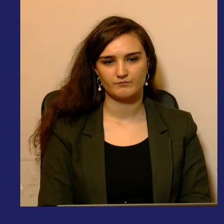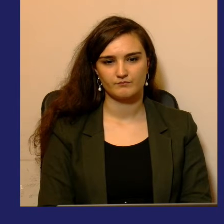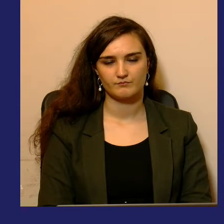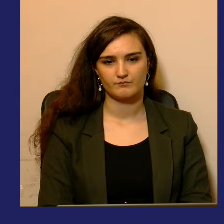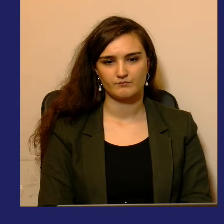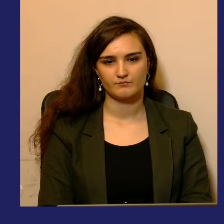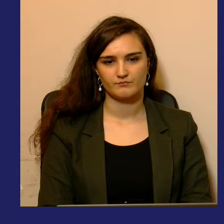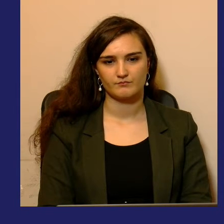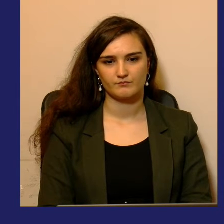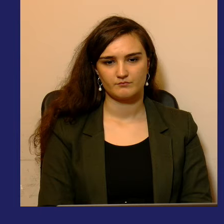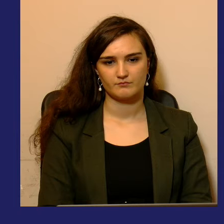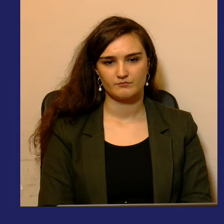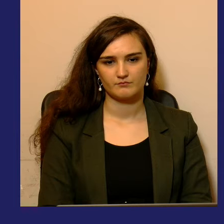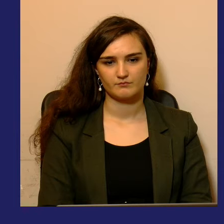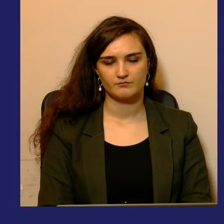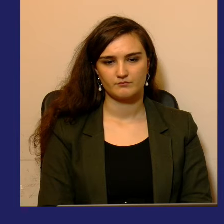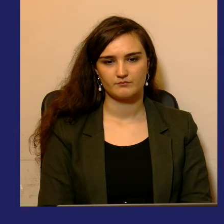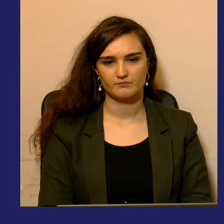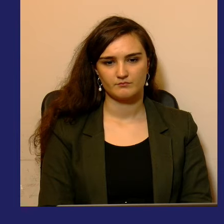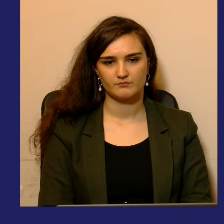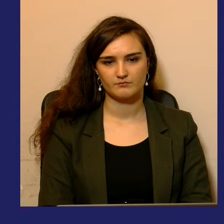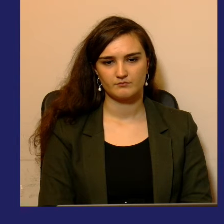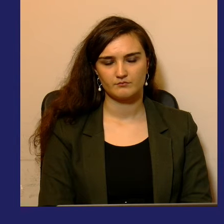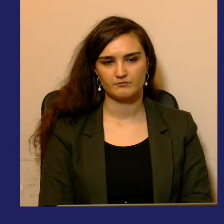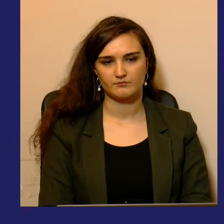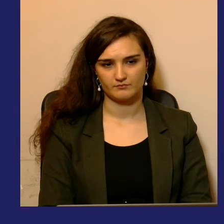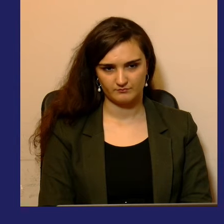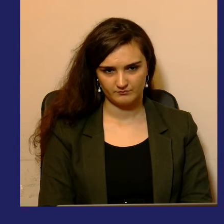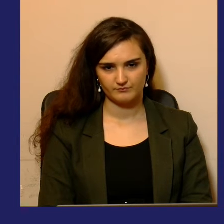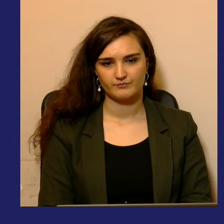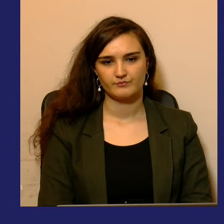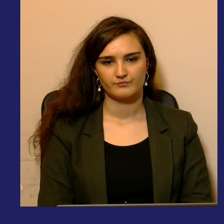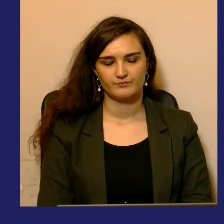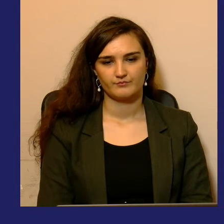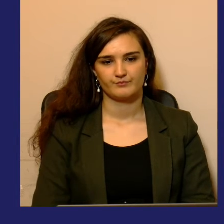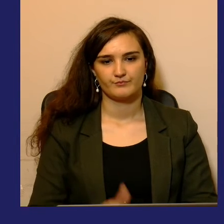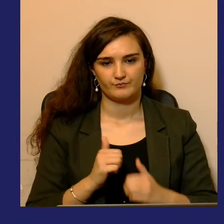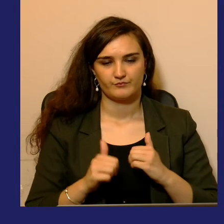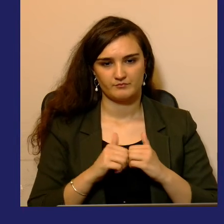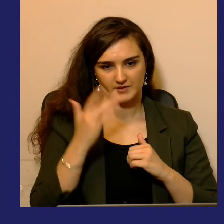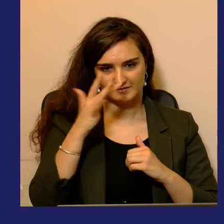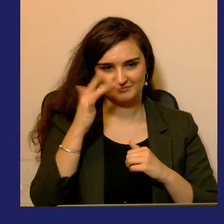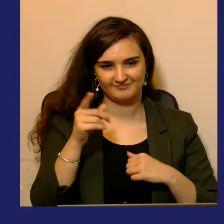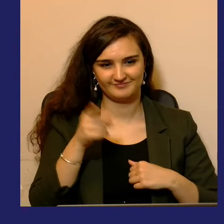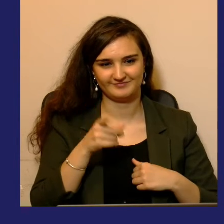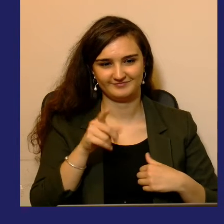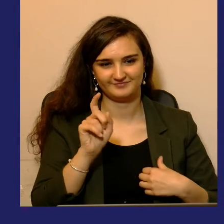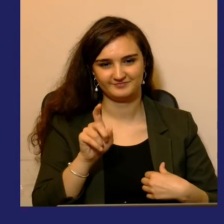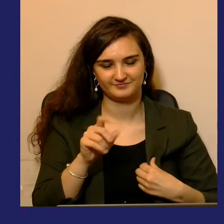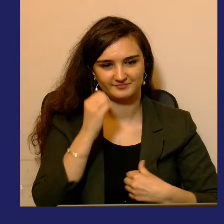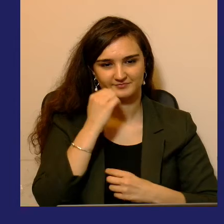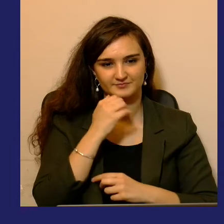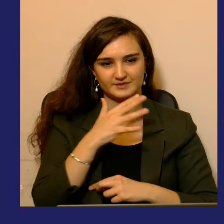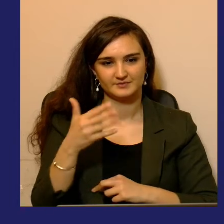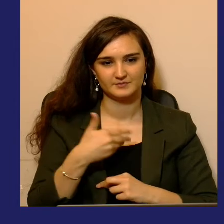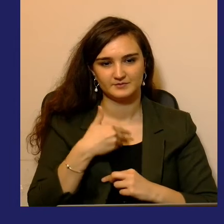Yes, as always, I forgot to unmute myself. Thank you so much for the invitation. I really appreciate